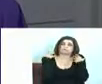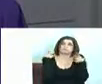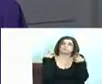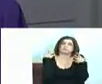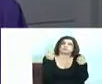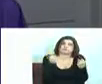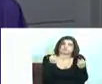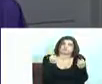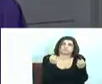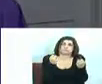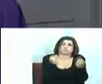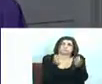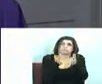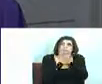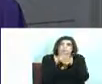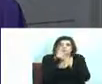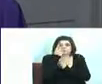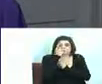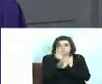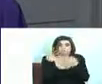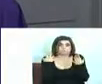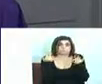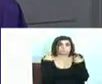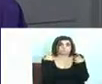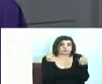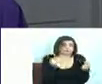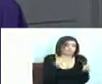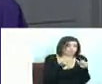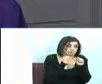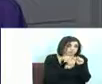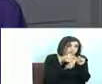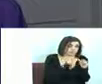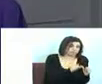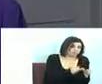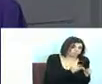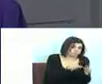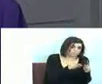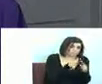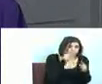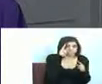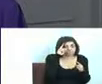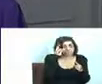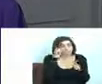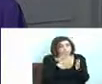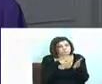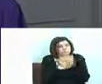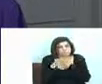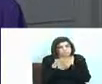We ask for that courage to continue on when we think it's rough,